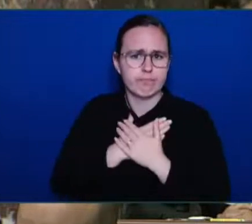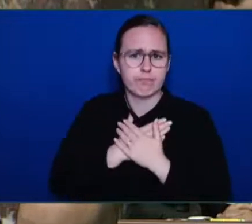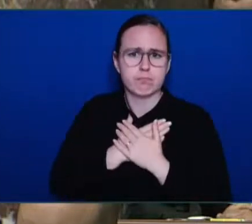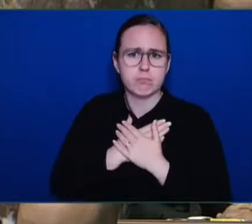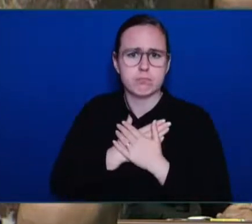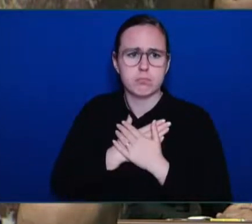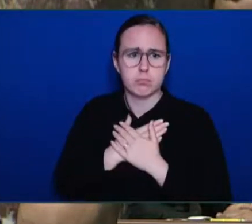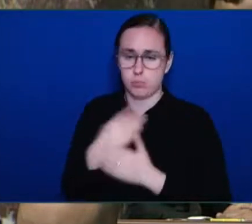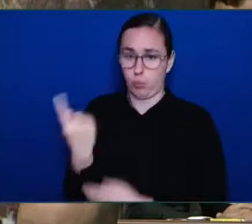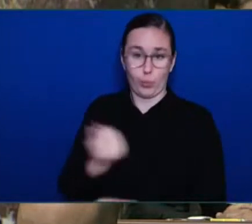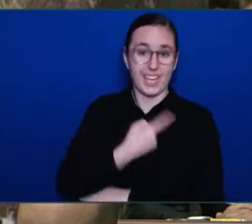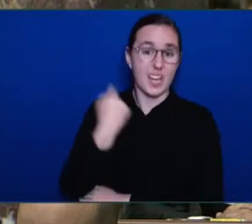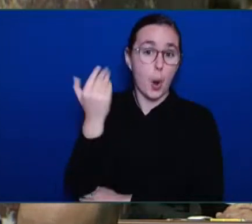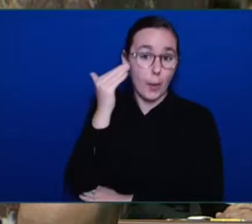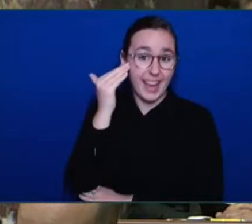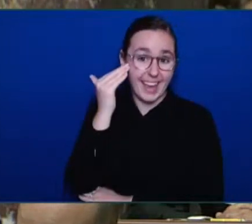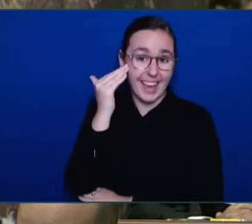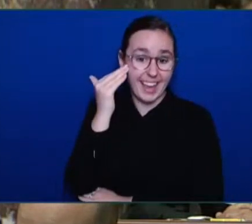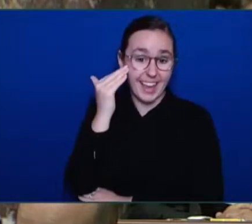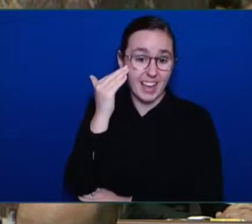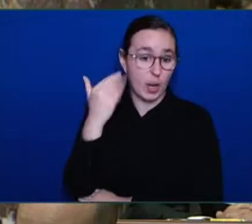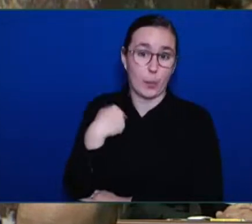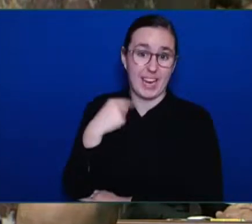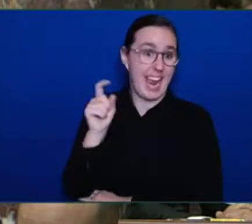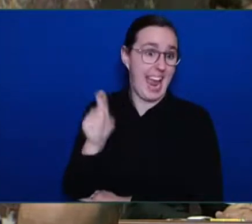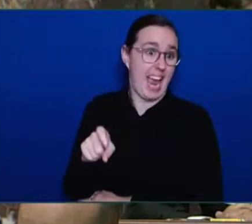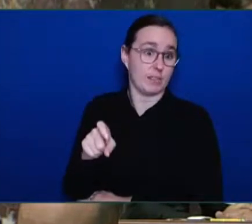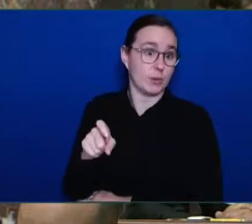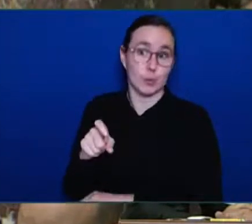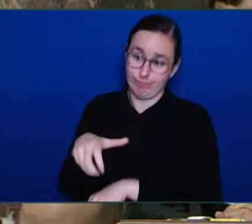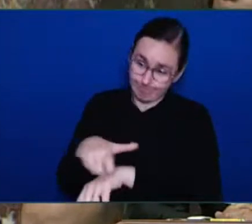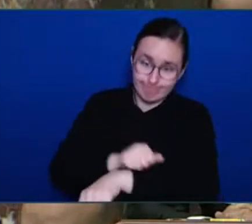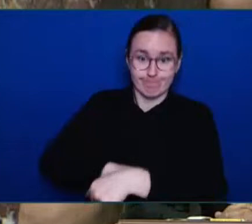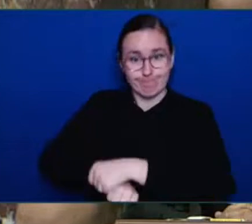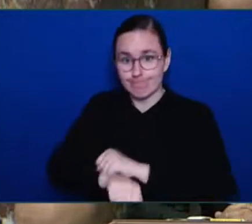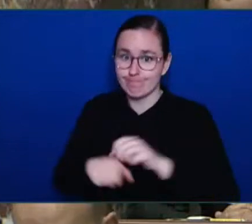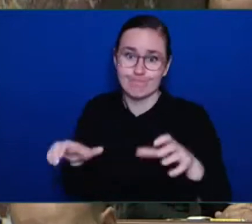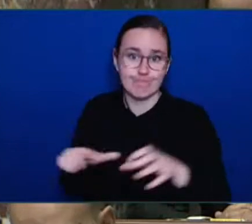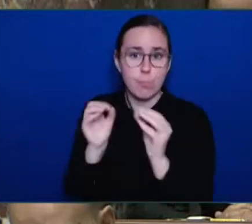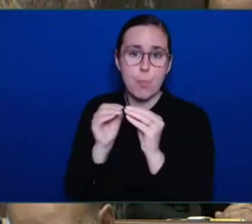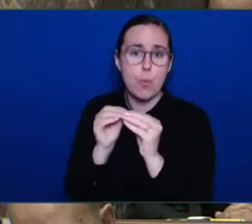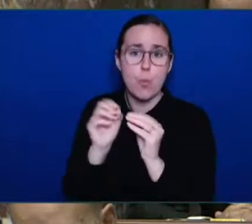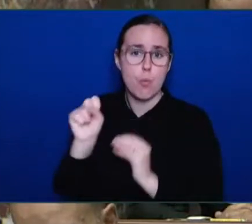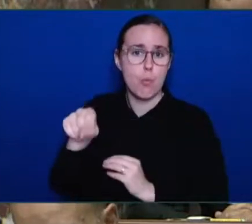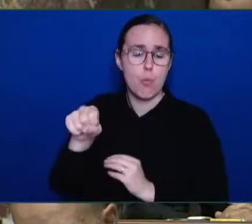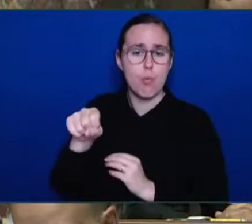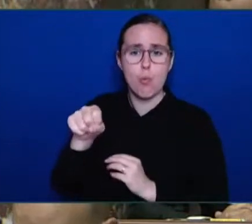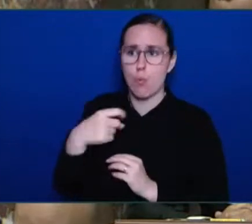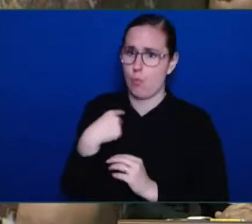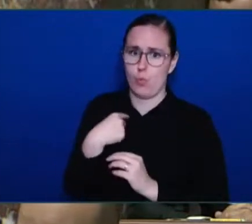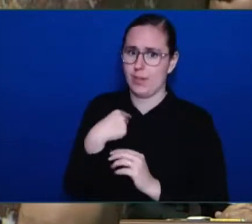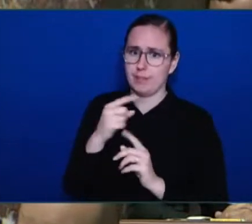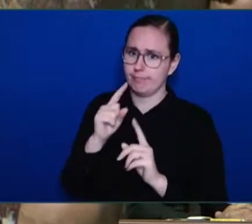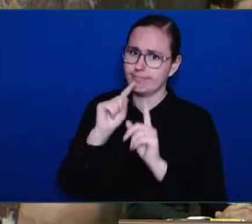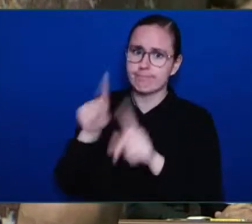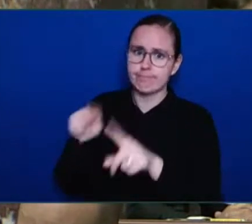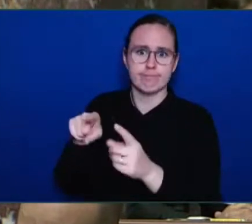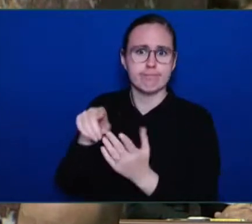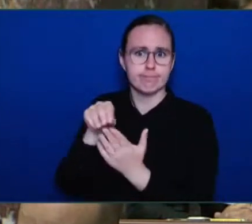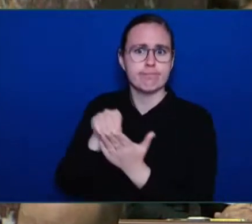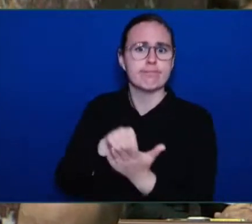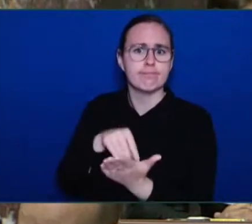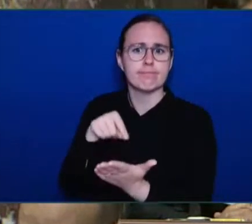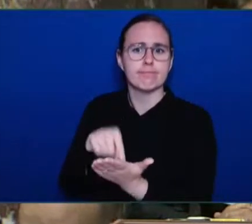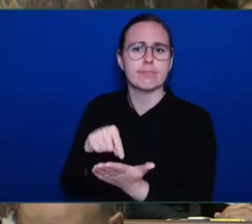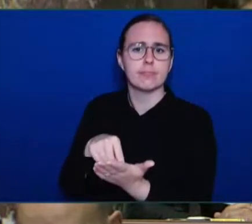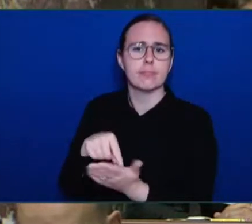we commissioned the Lepard-Butler report to give us that very advice. It's a complicated report, it's a